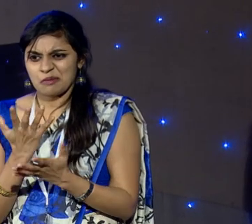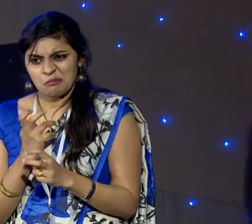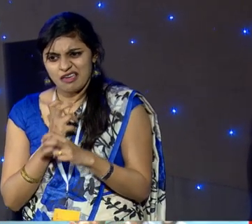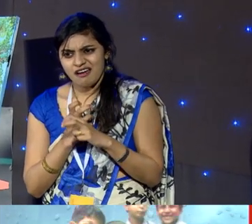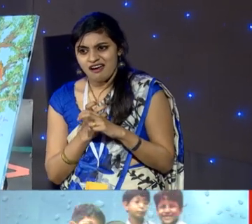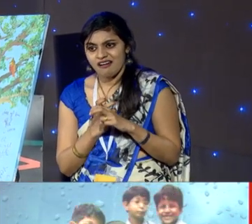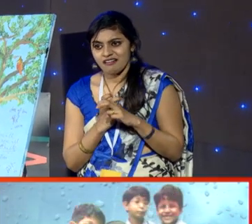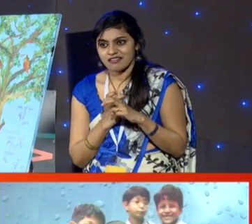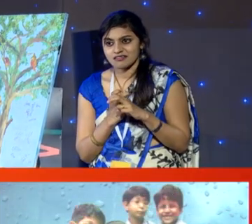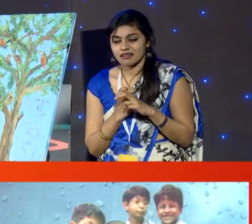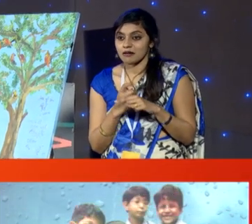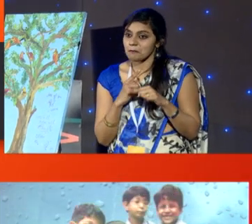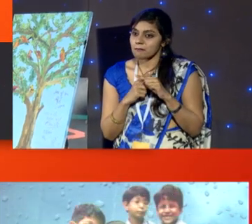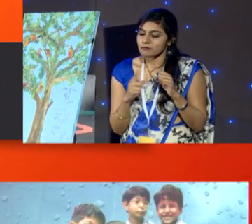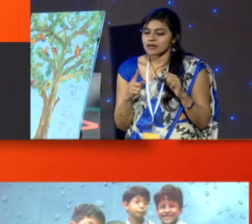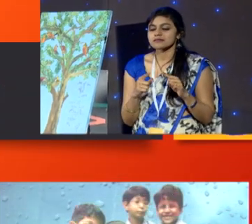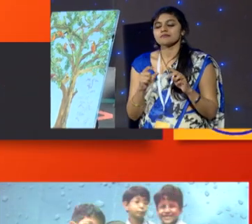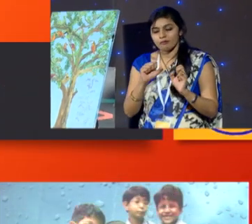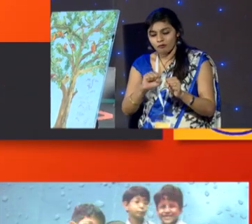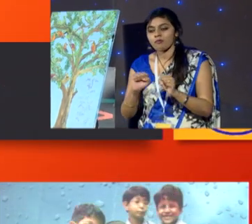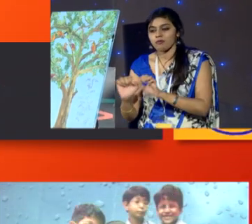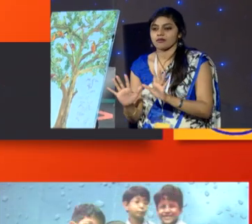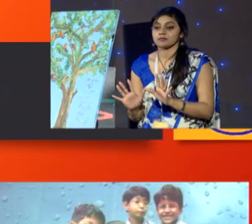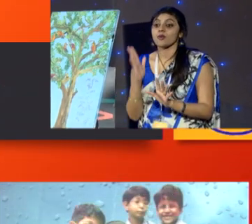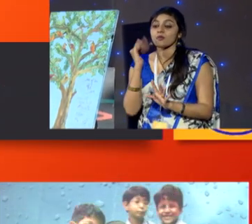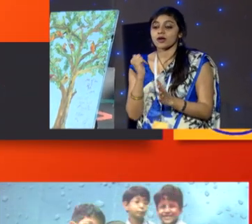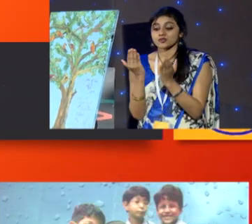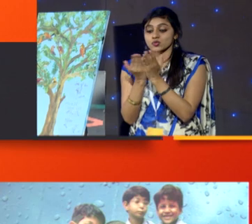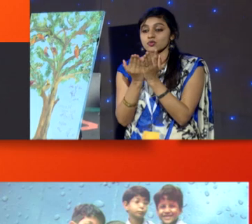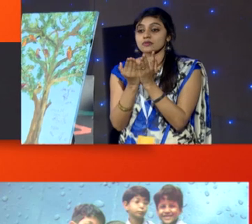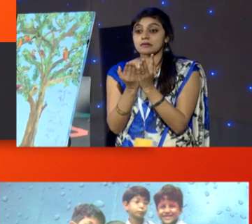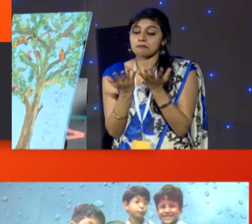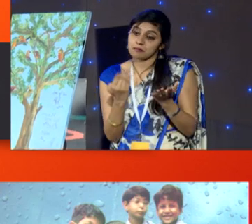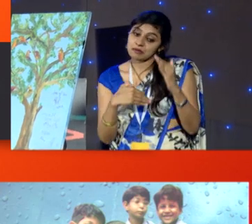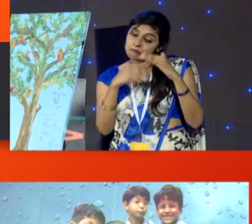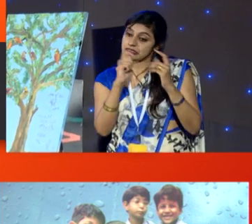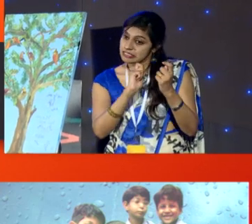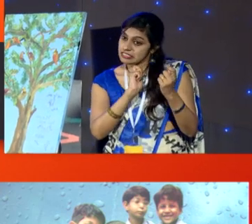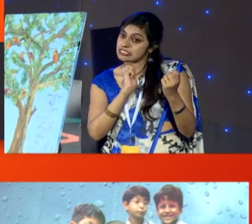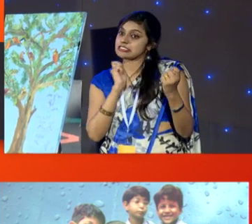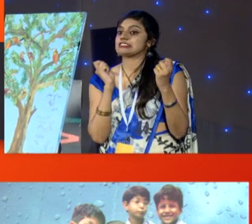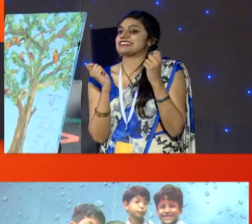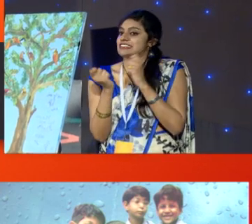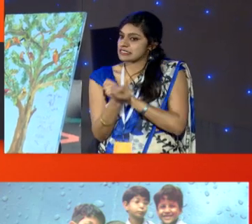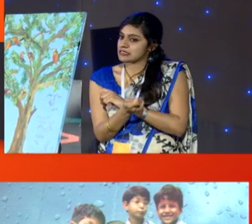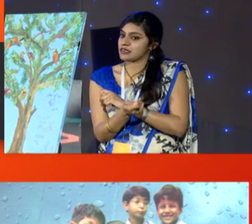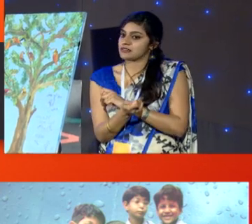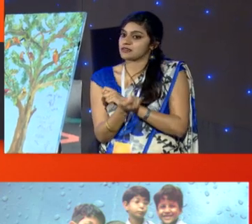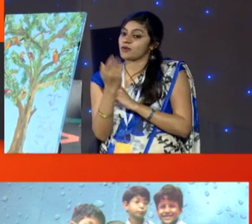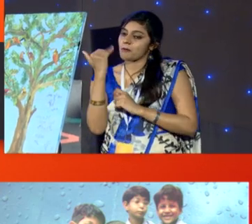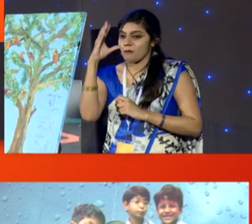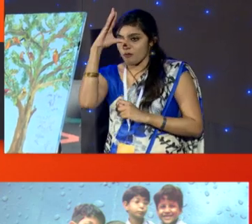that involves transformation of schools and centers of learning to cater for all children, boys and